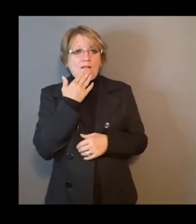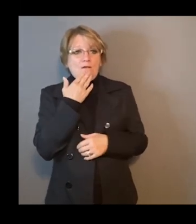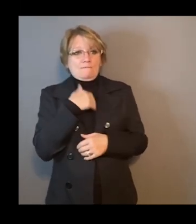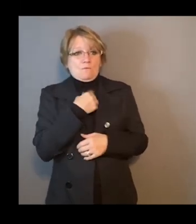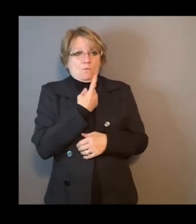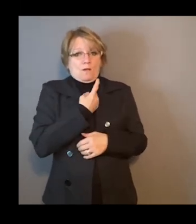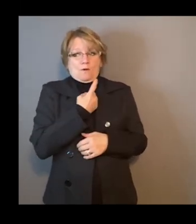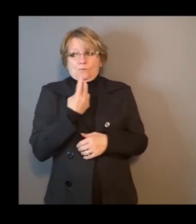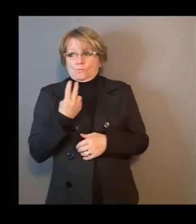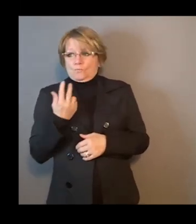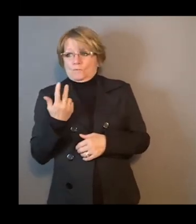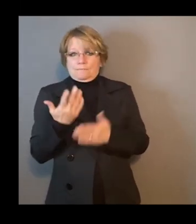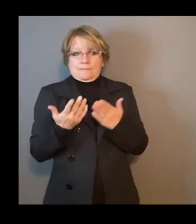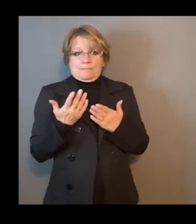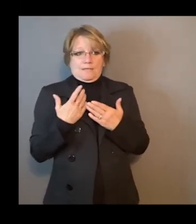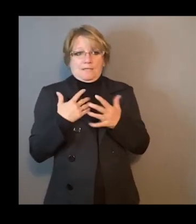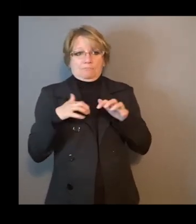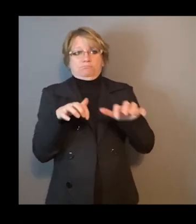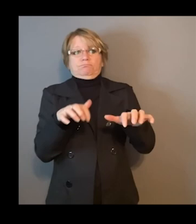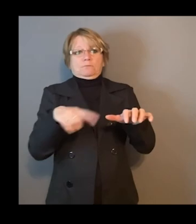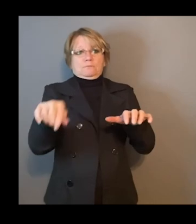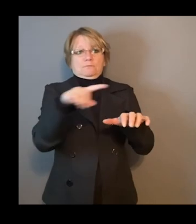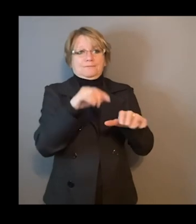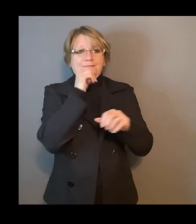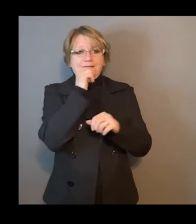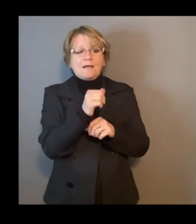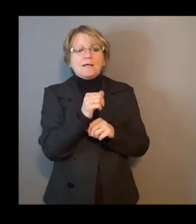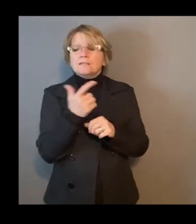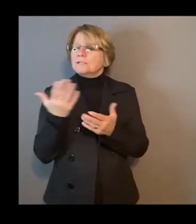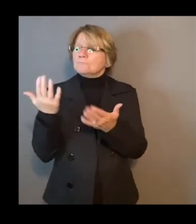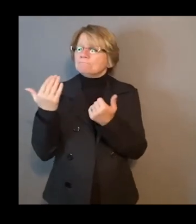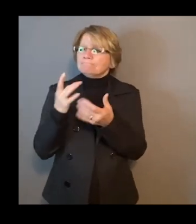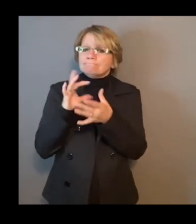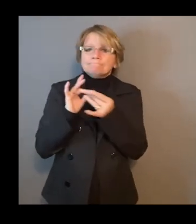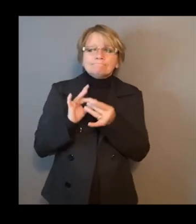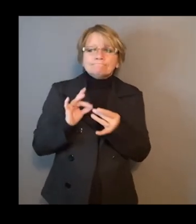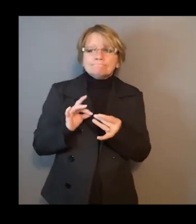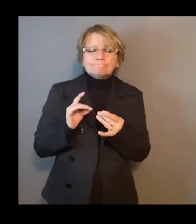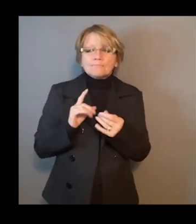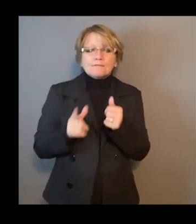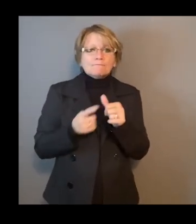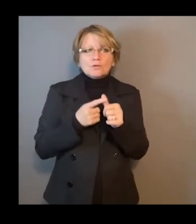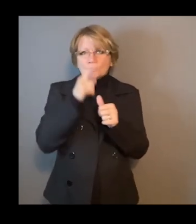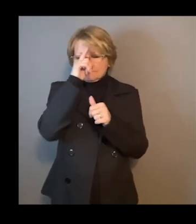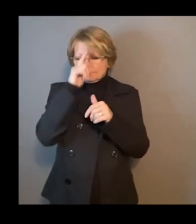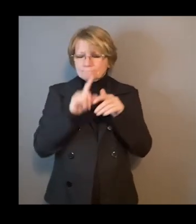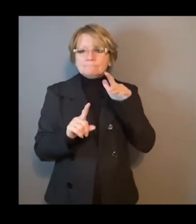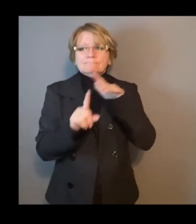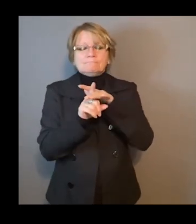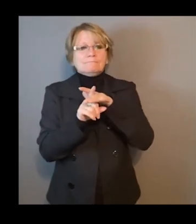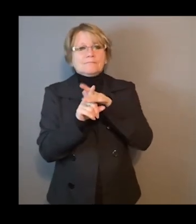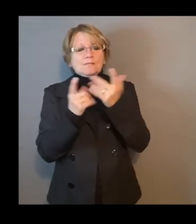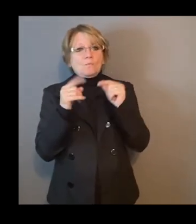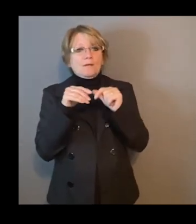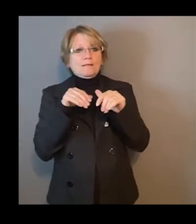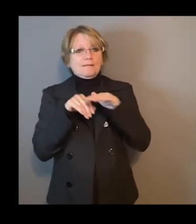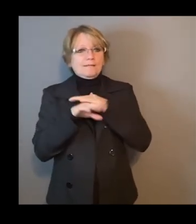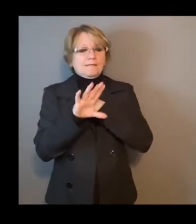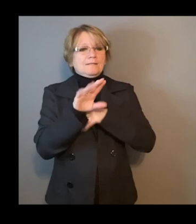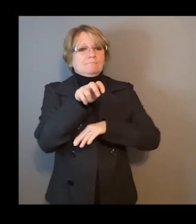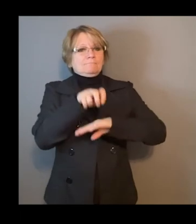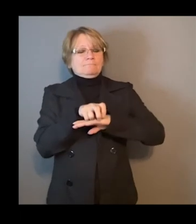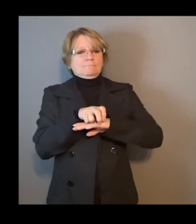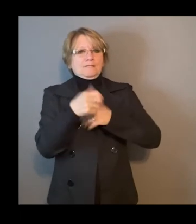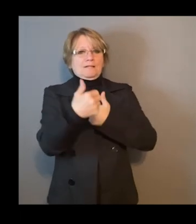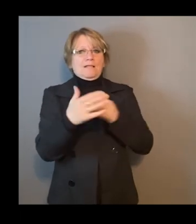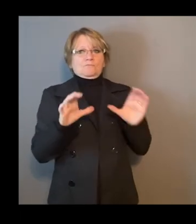classroom. Talk about that a little bit of like, what were the first things that came to mind while you were